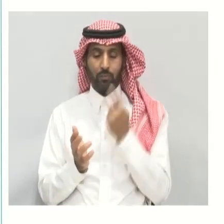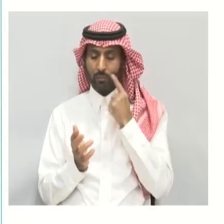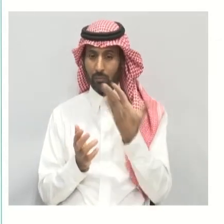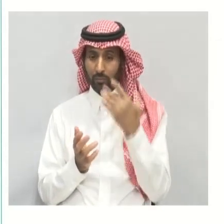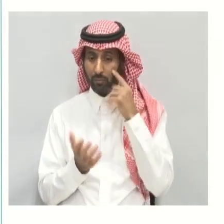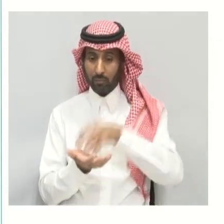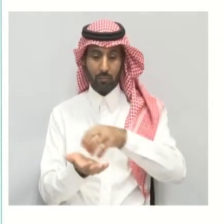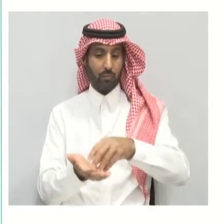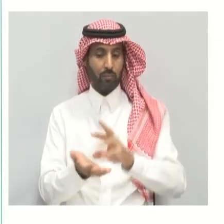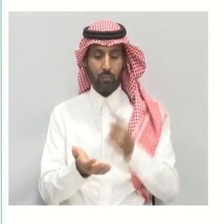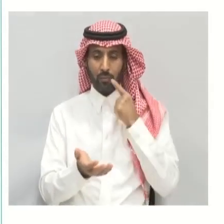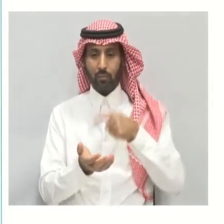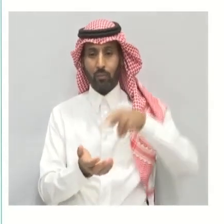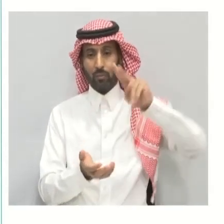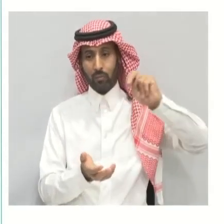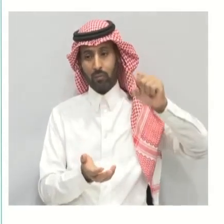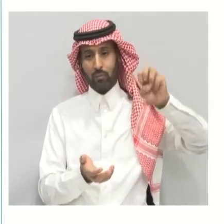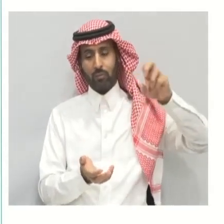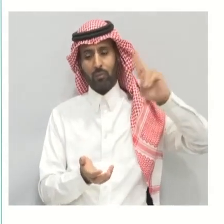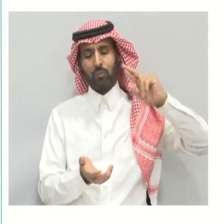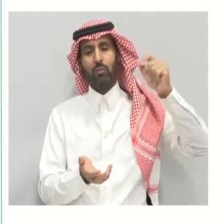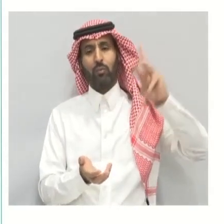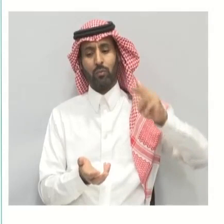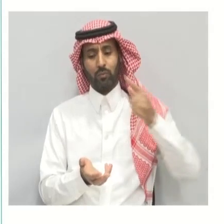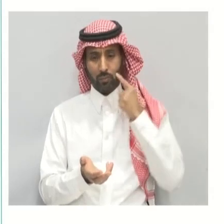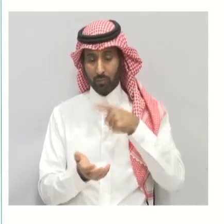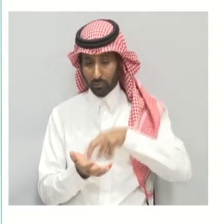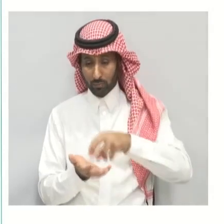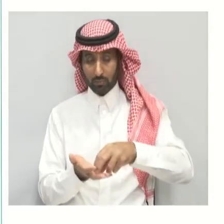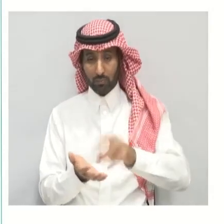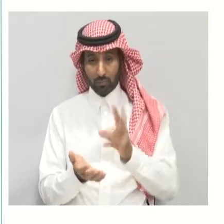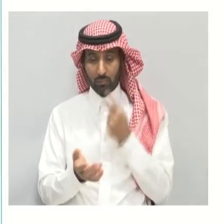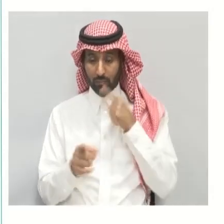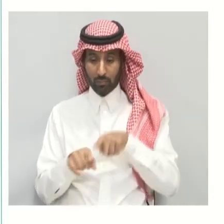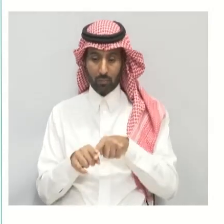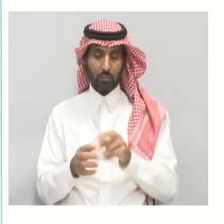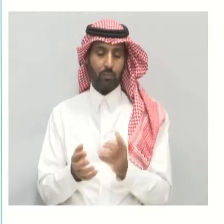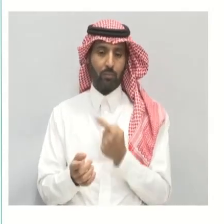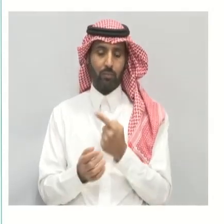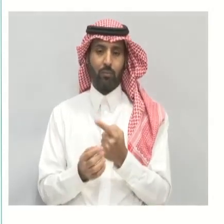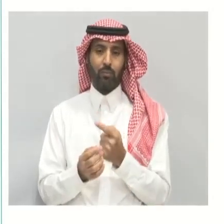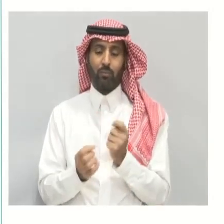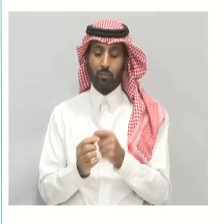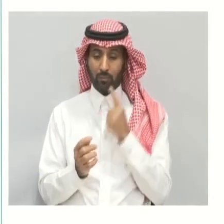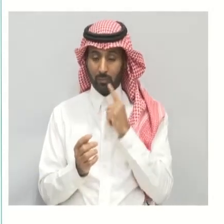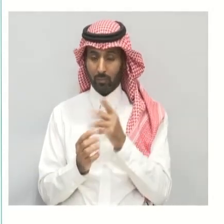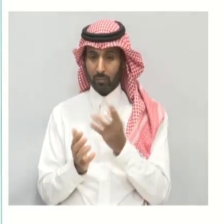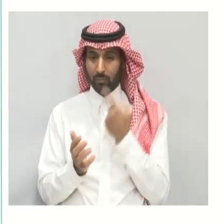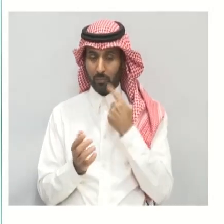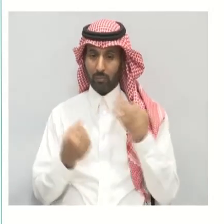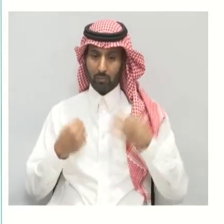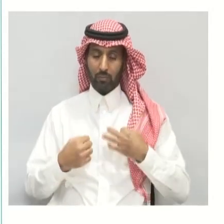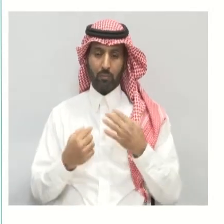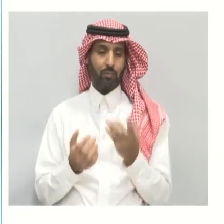new place, which is Norway, the place where Andy wants to go, and his friends suggested that he should wear